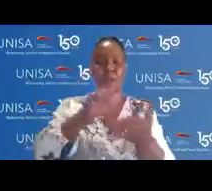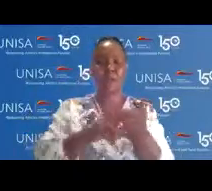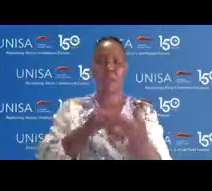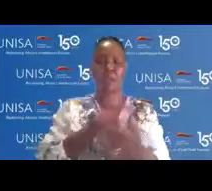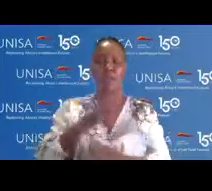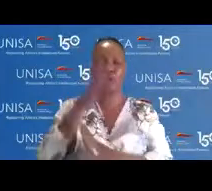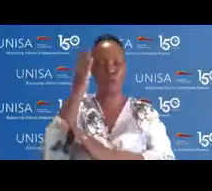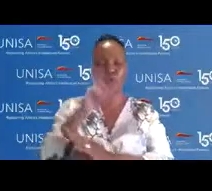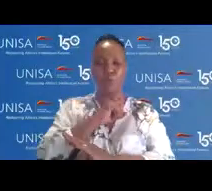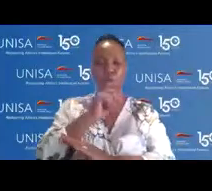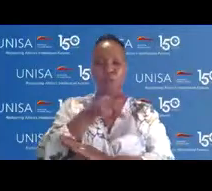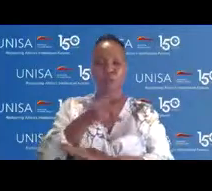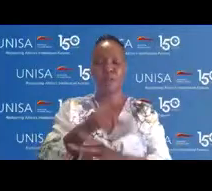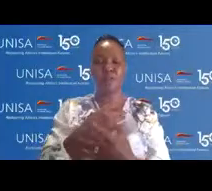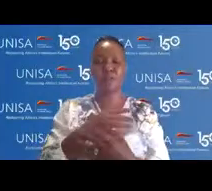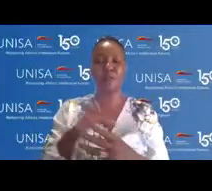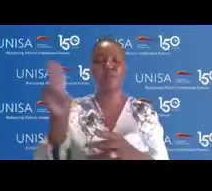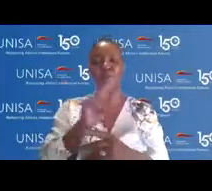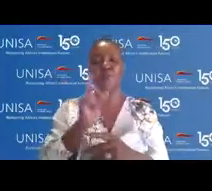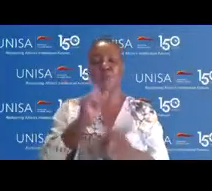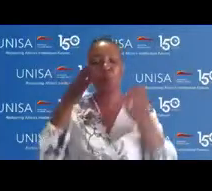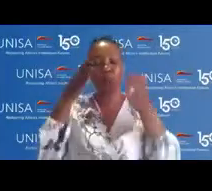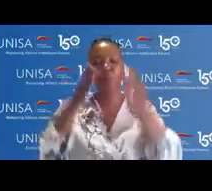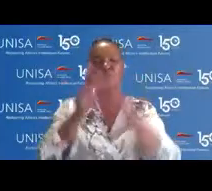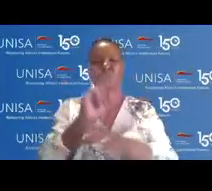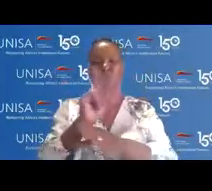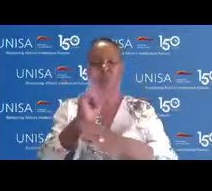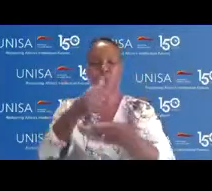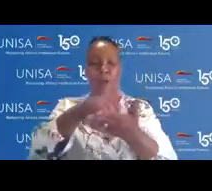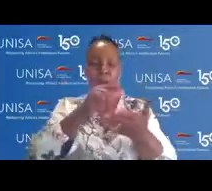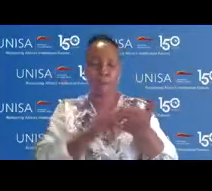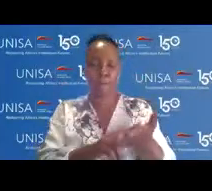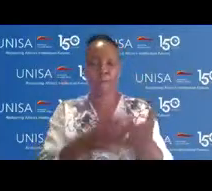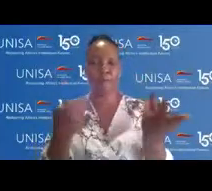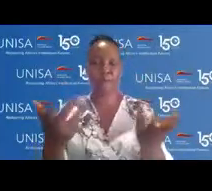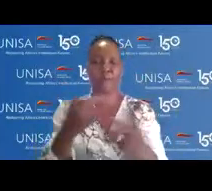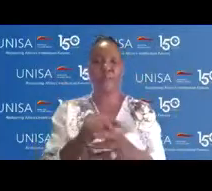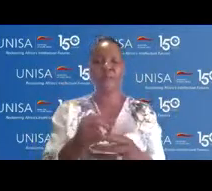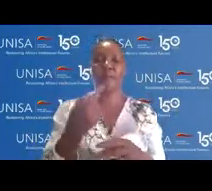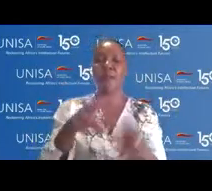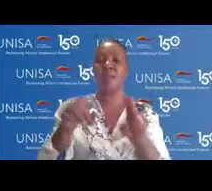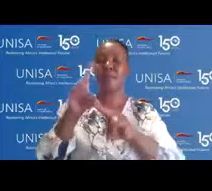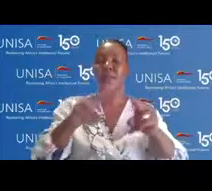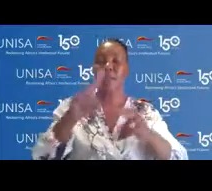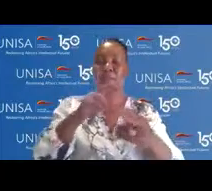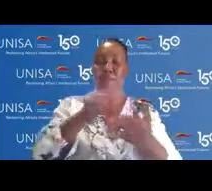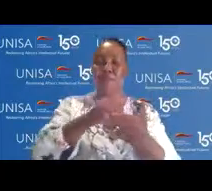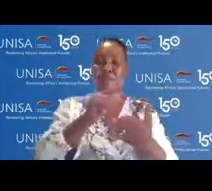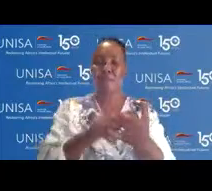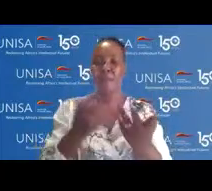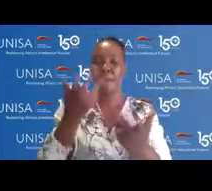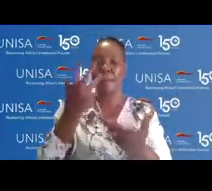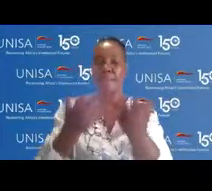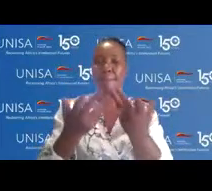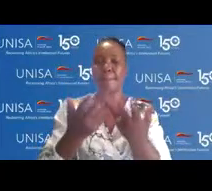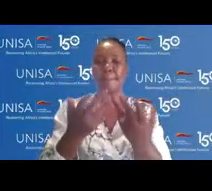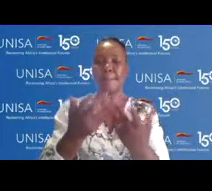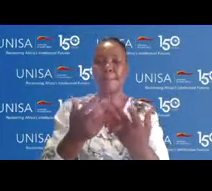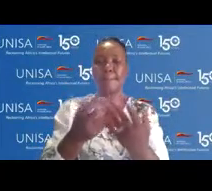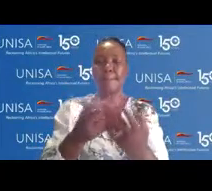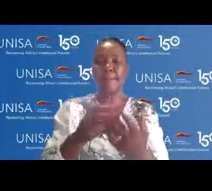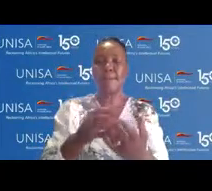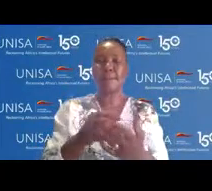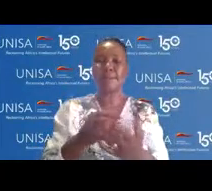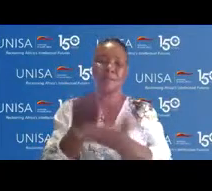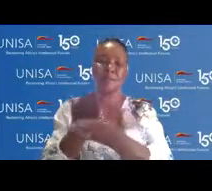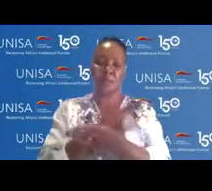are you actually going to be focusing on. So for instance, if you're doing Invigilator app, you can open up the Invigilator app section, read all about